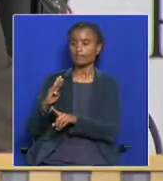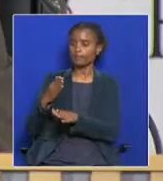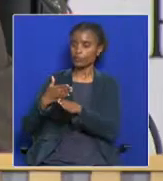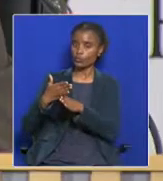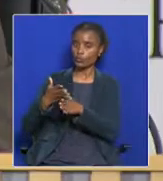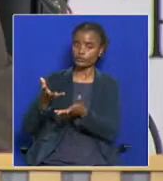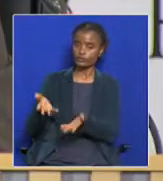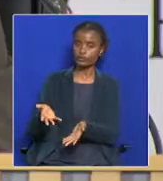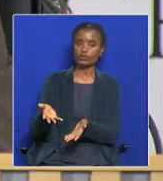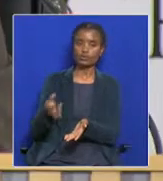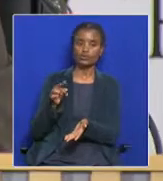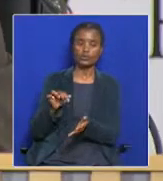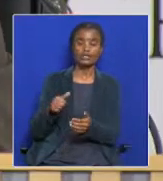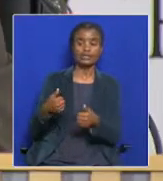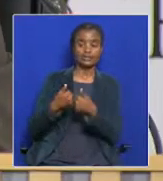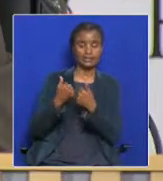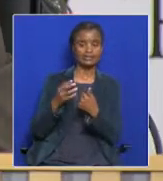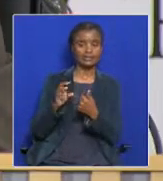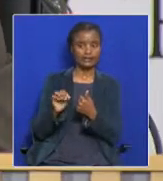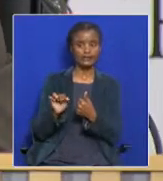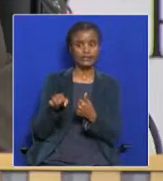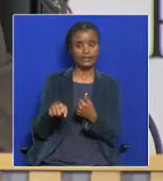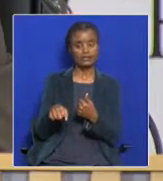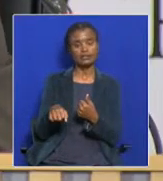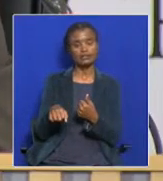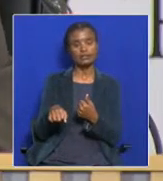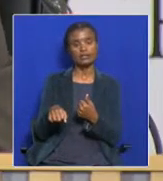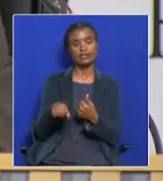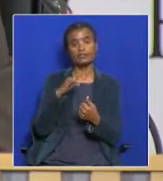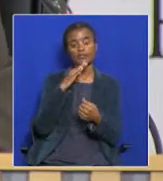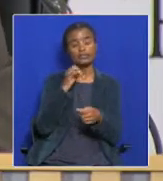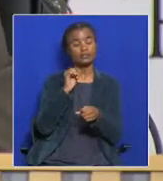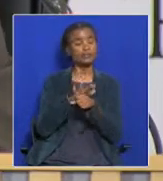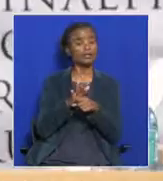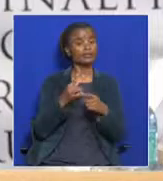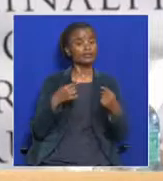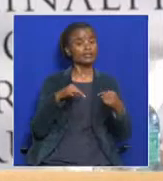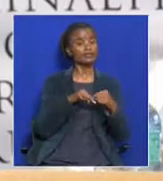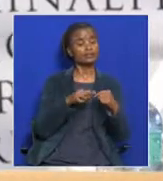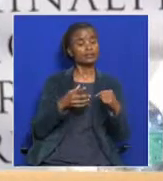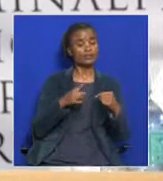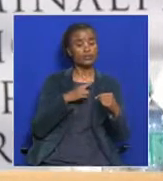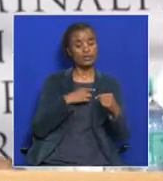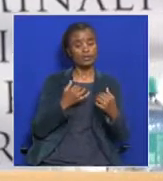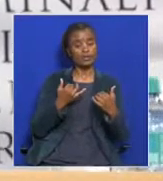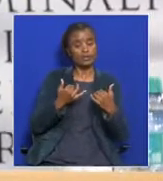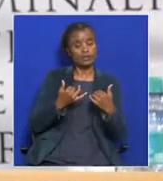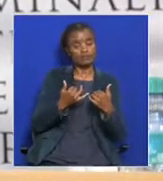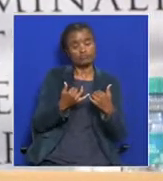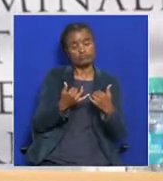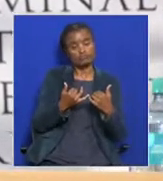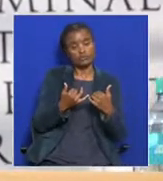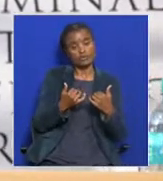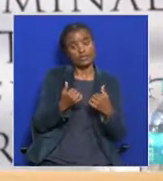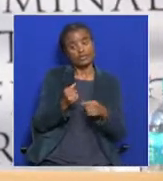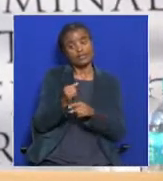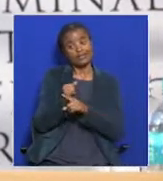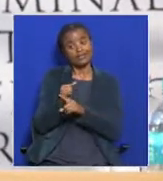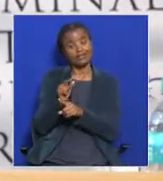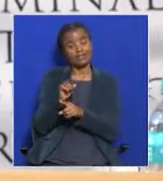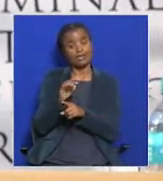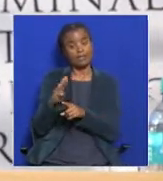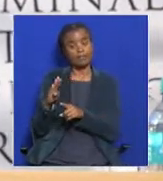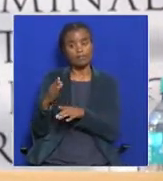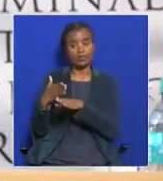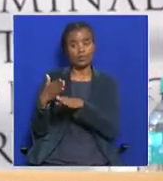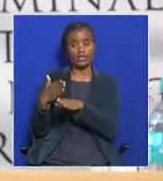and unfortunately, it's impacting us, and now fingers are being pointed at us because of the lab's inadequacies. Because my difficulty